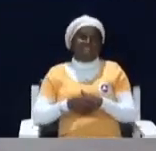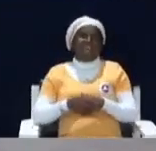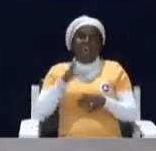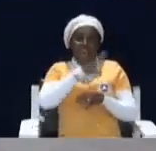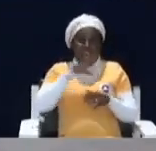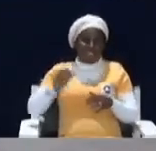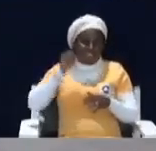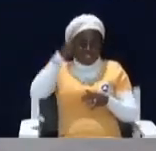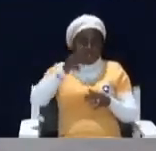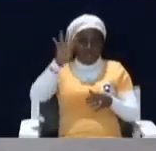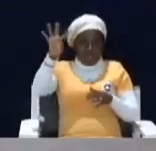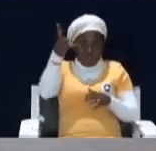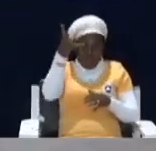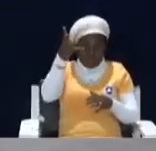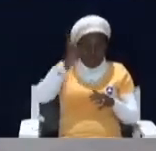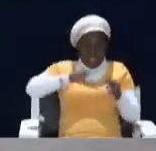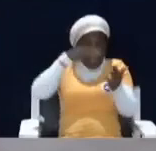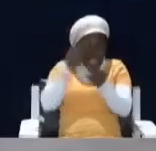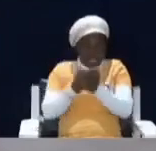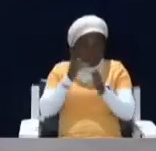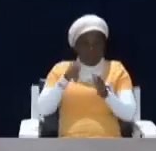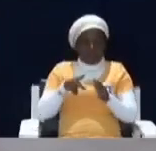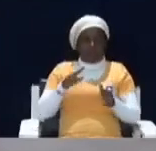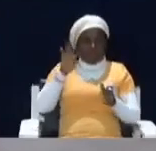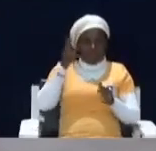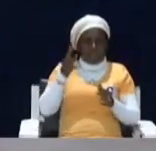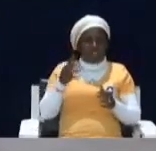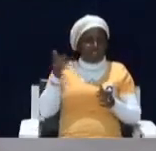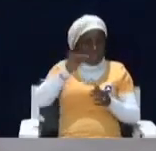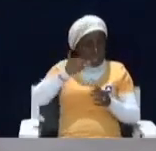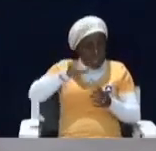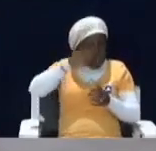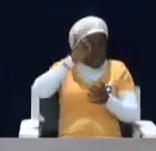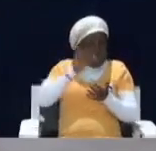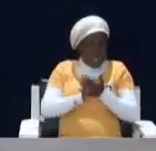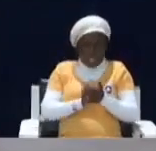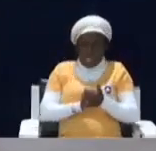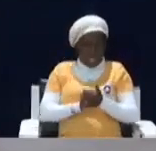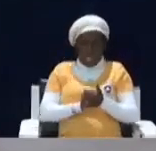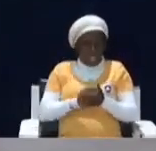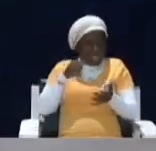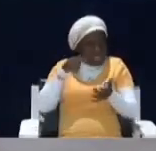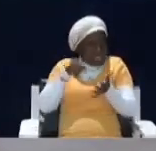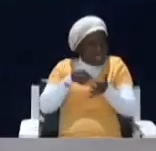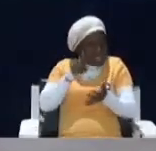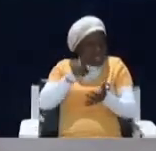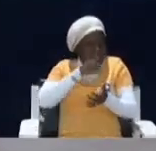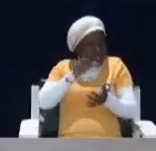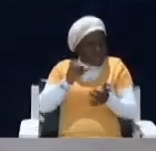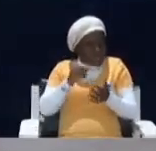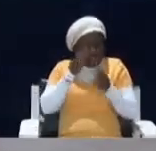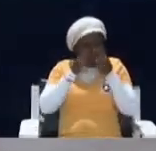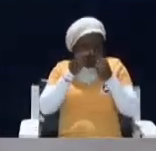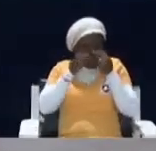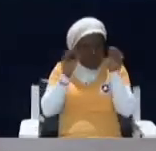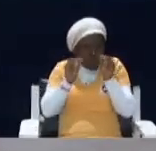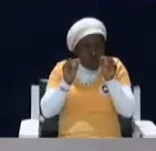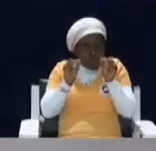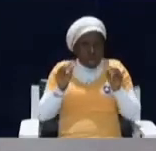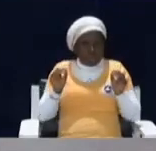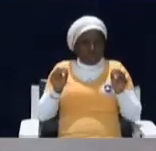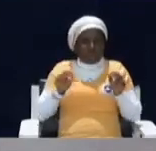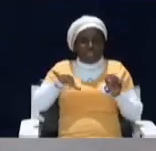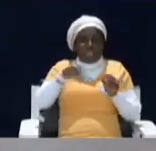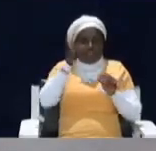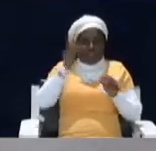he came to fourth, they now realized that it was not a child's play. And another person took